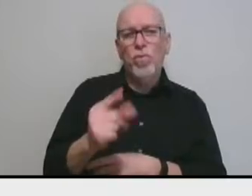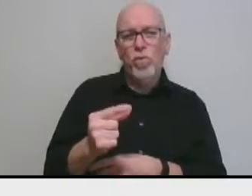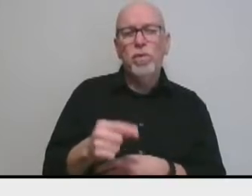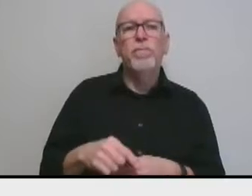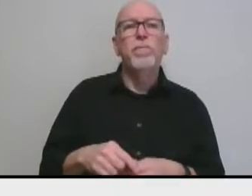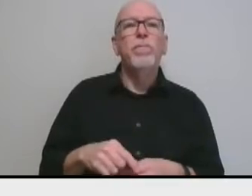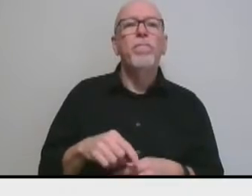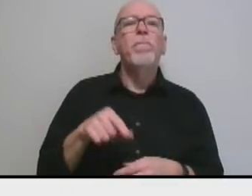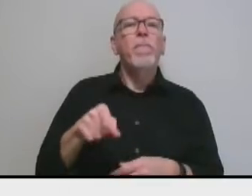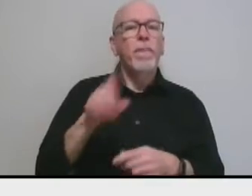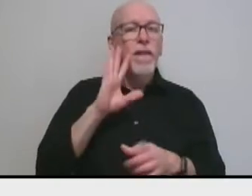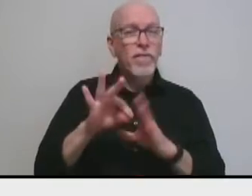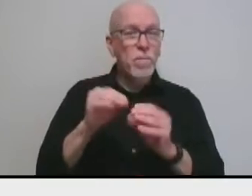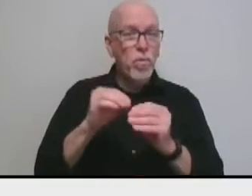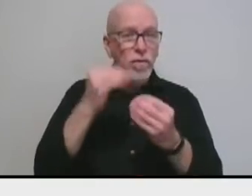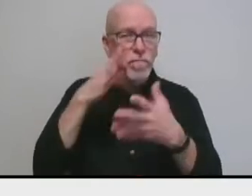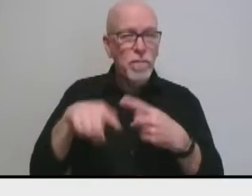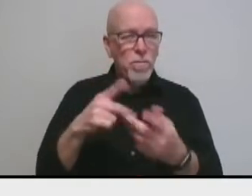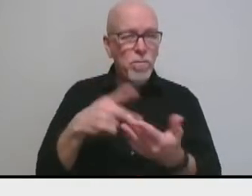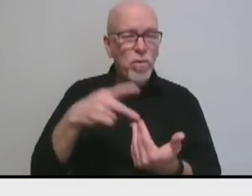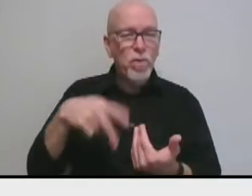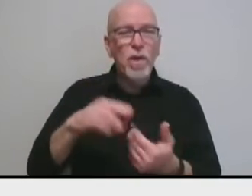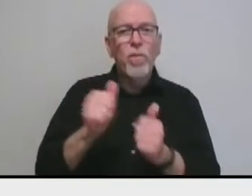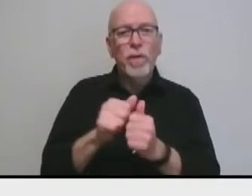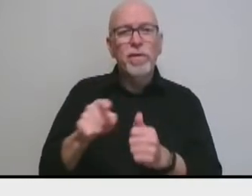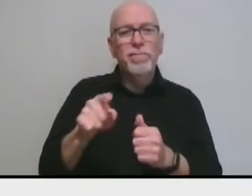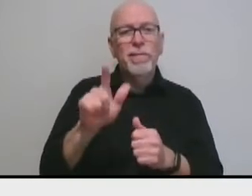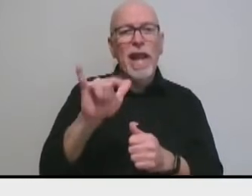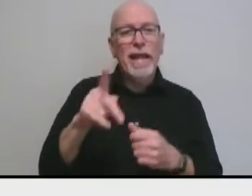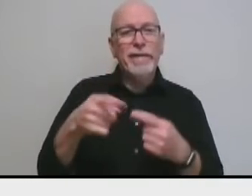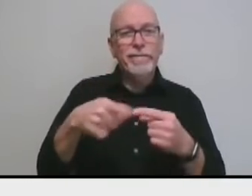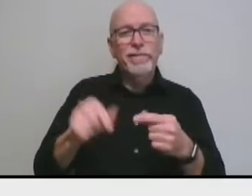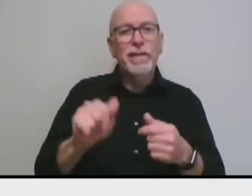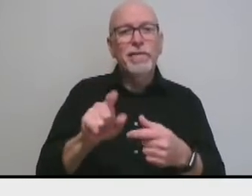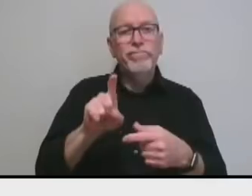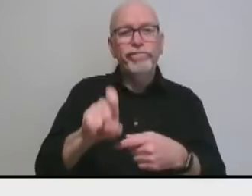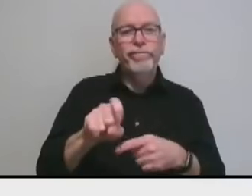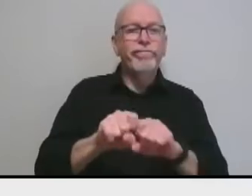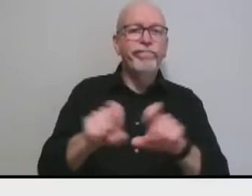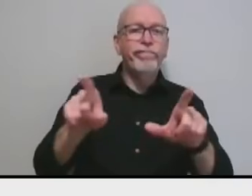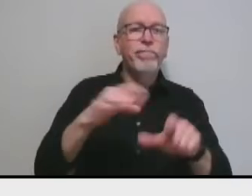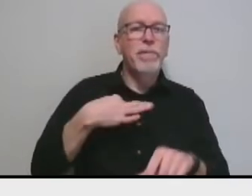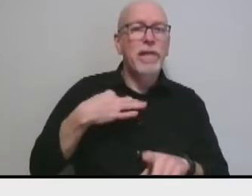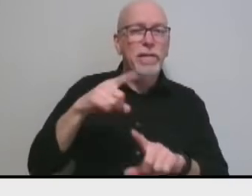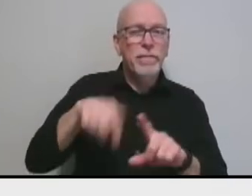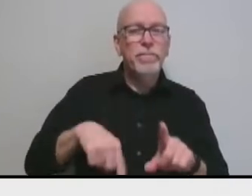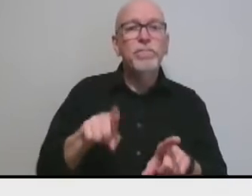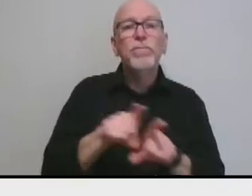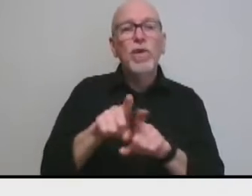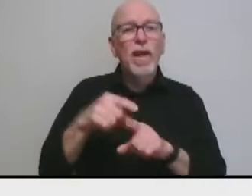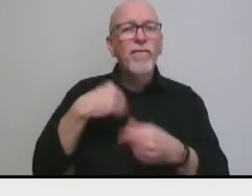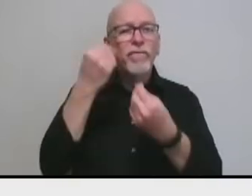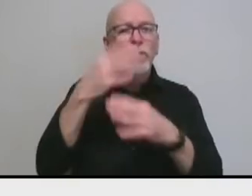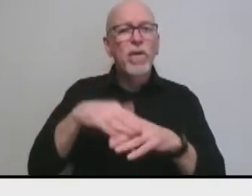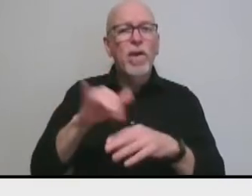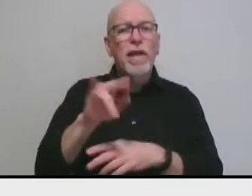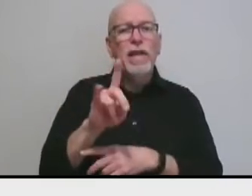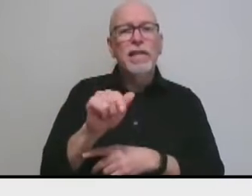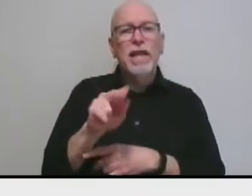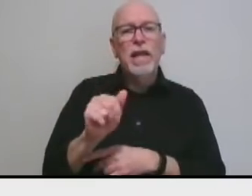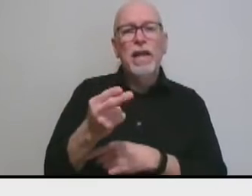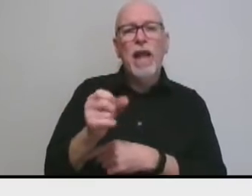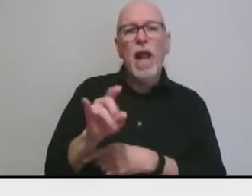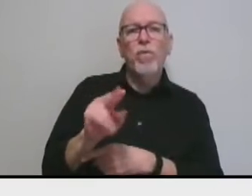additional information about the program and a link to apply. We have also posted information and resources at indianahousingnow.org